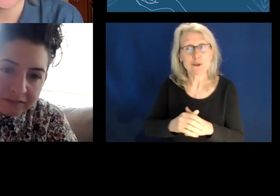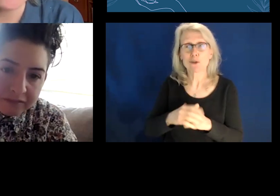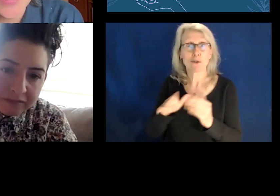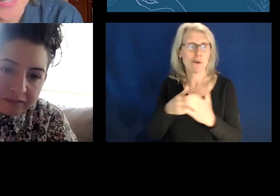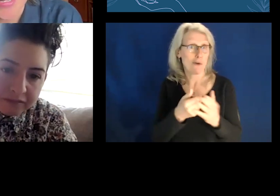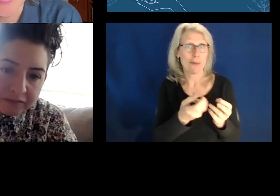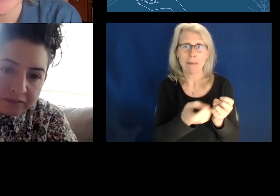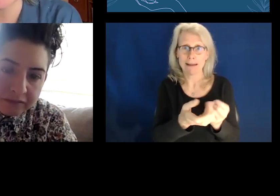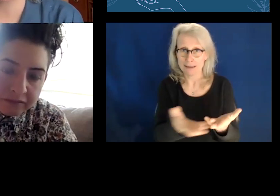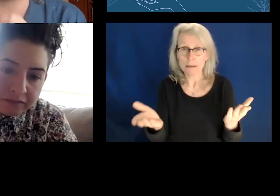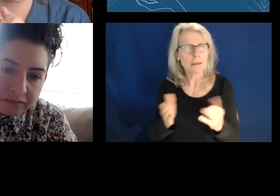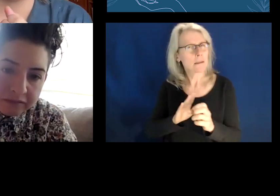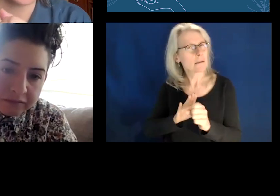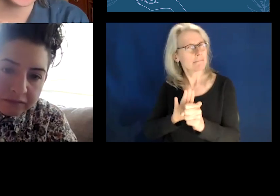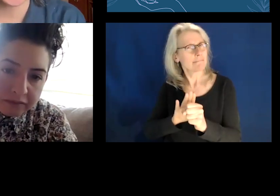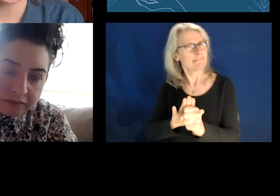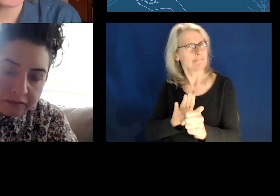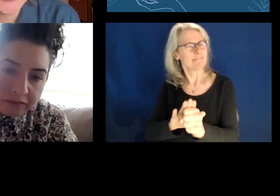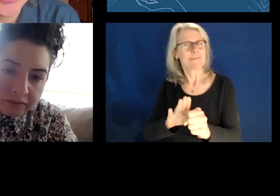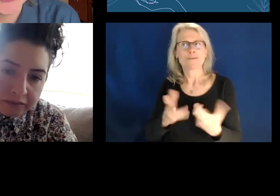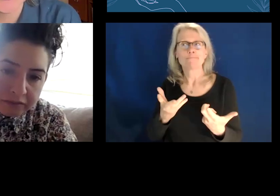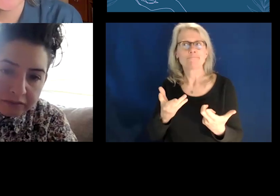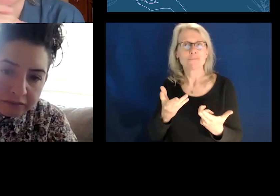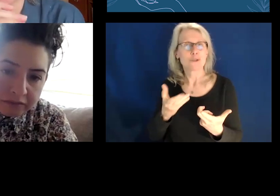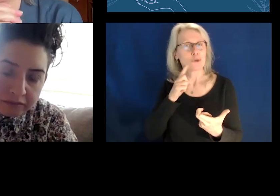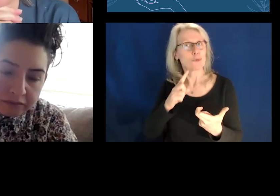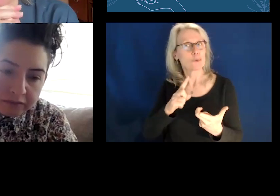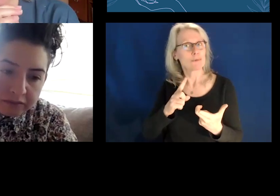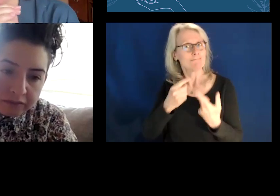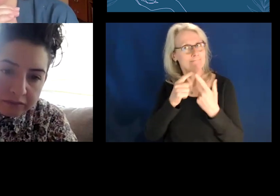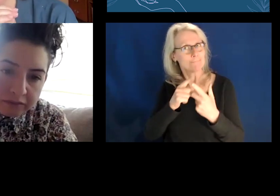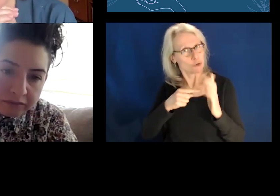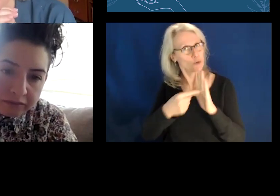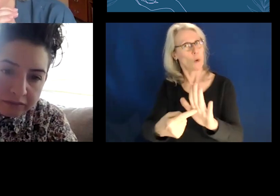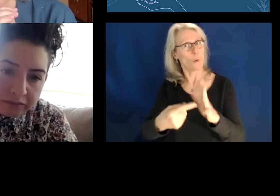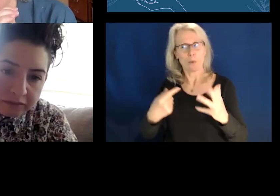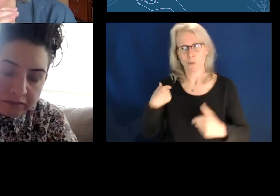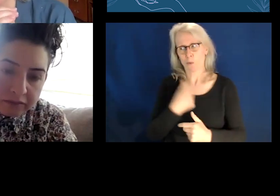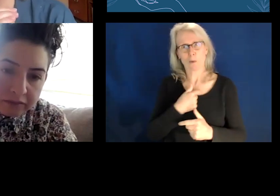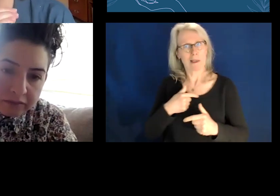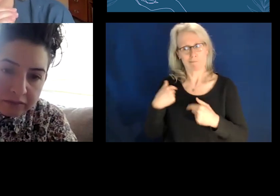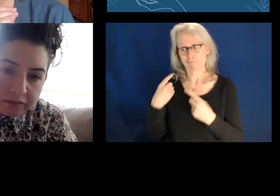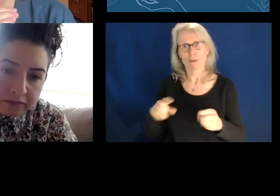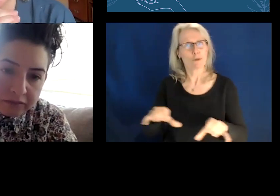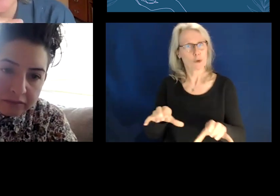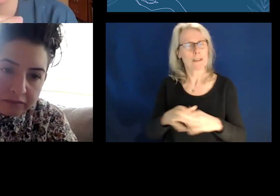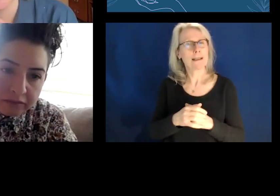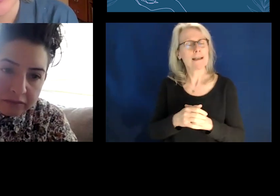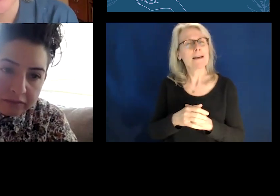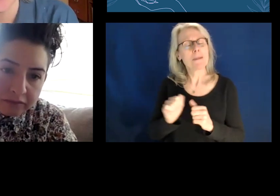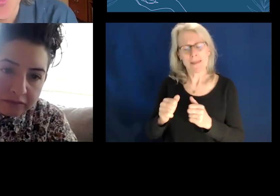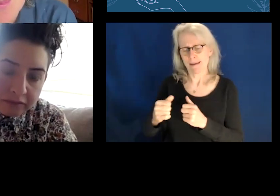room, advocating for what we do. But I wonder about how the responsibility of care